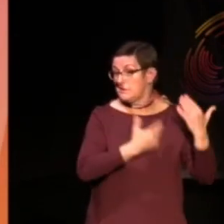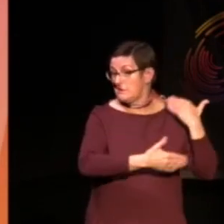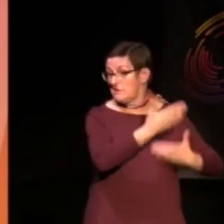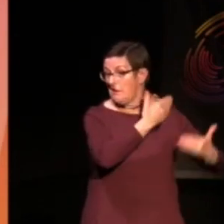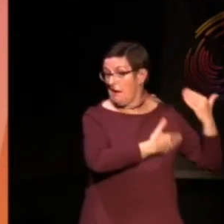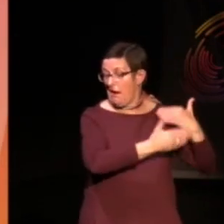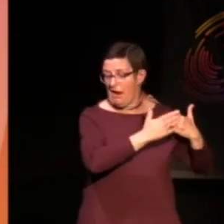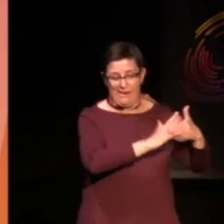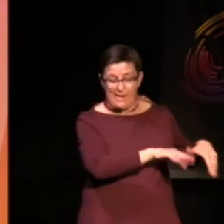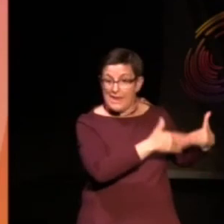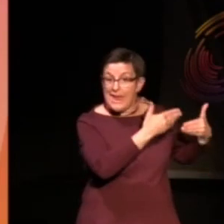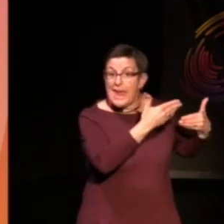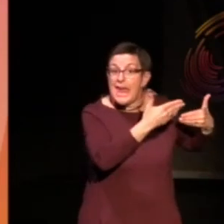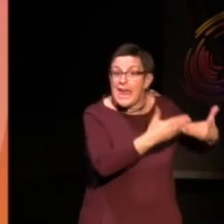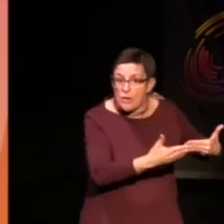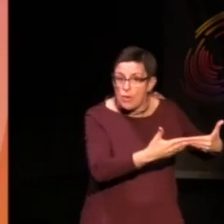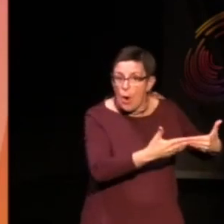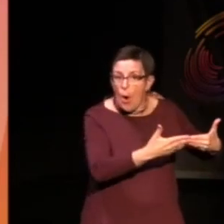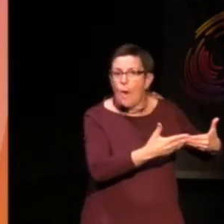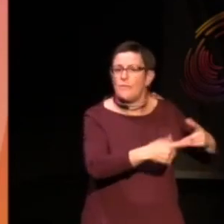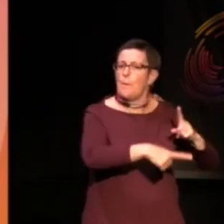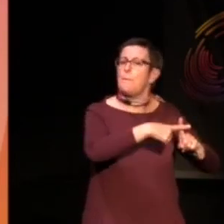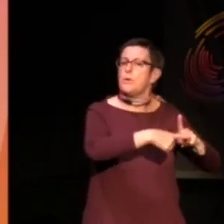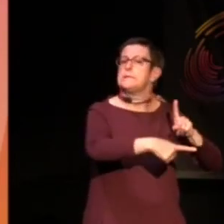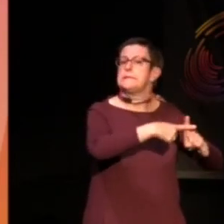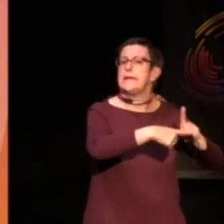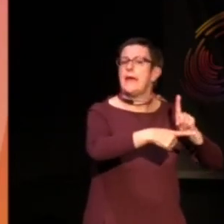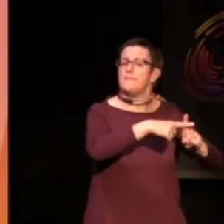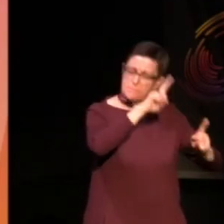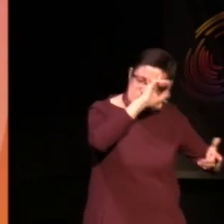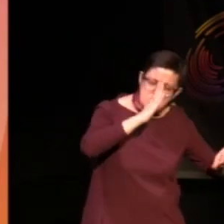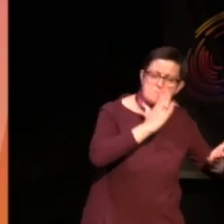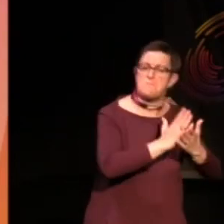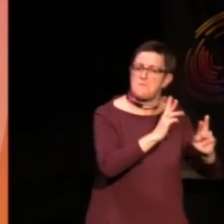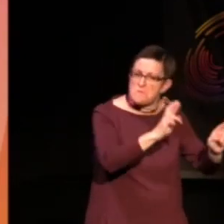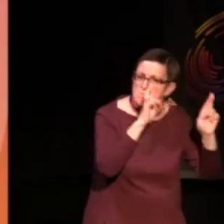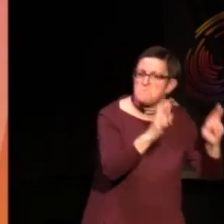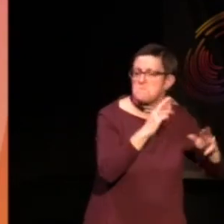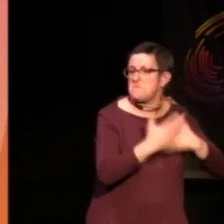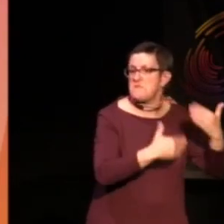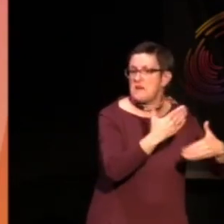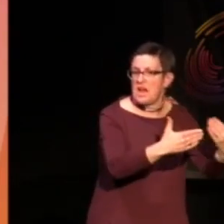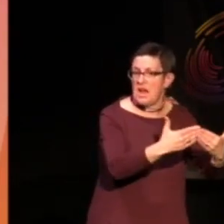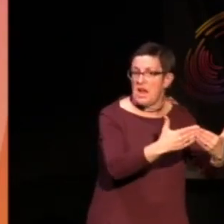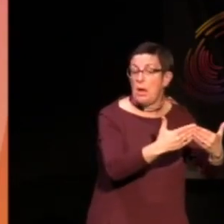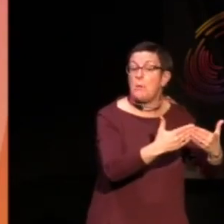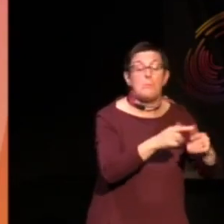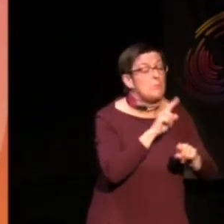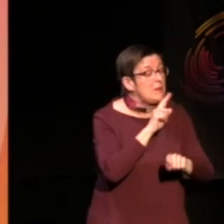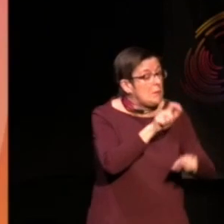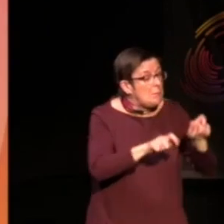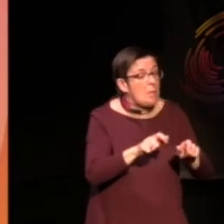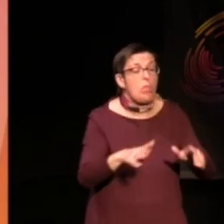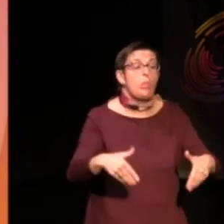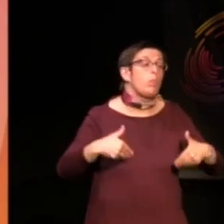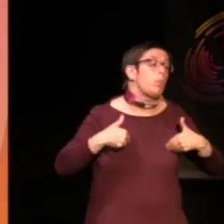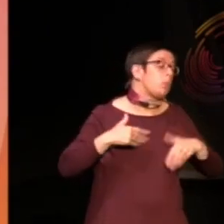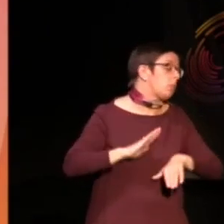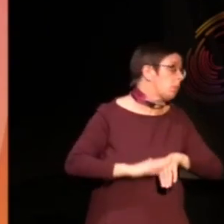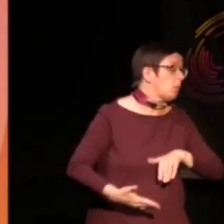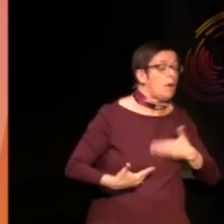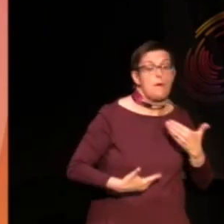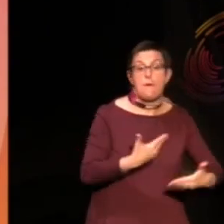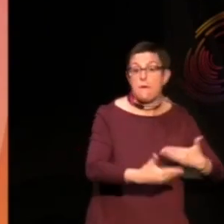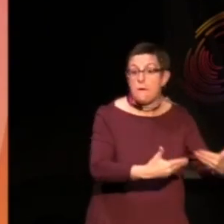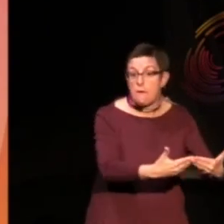an era of contagious optimism that verged dangerously on complacency. Because if